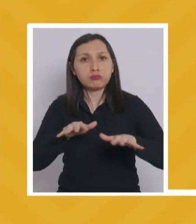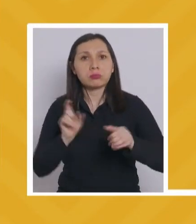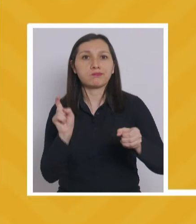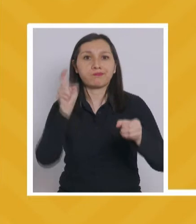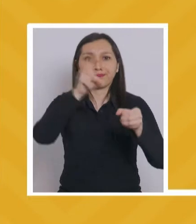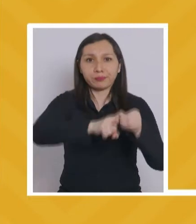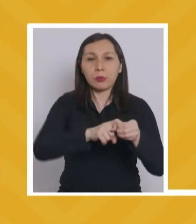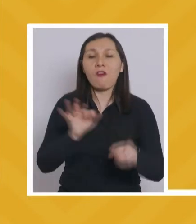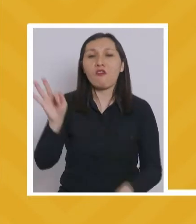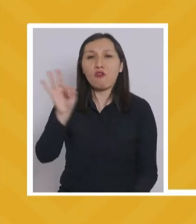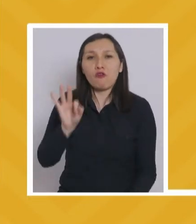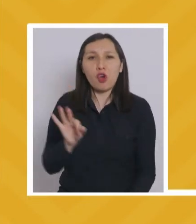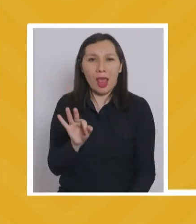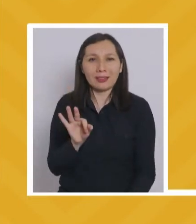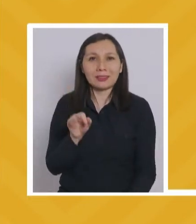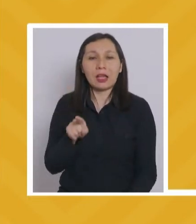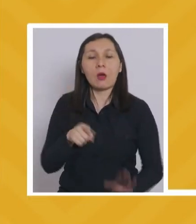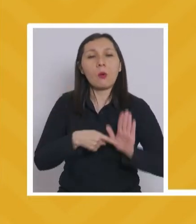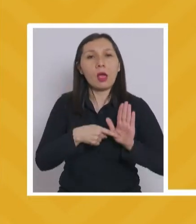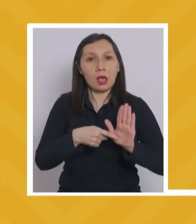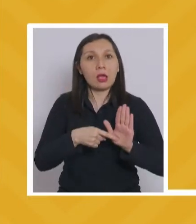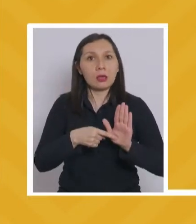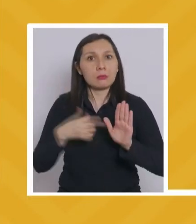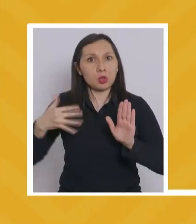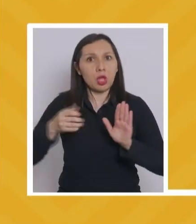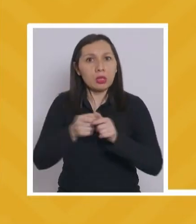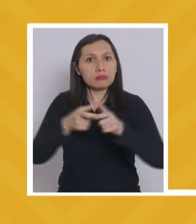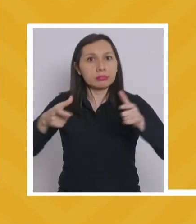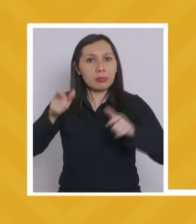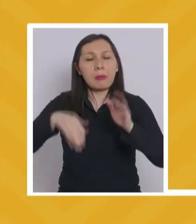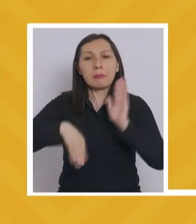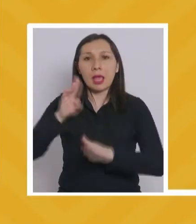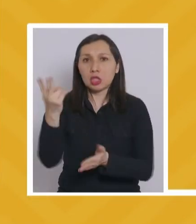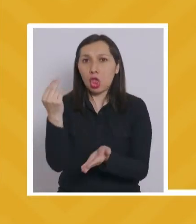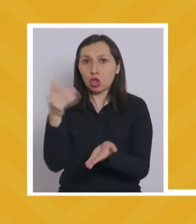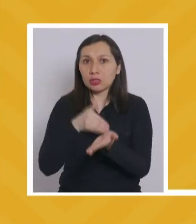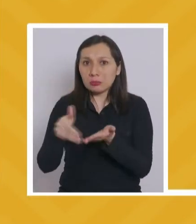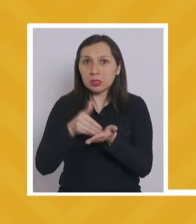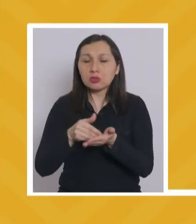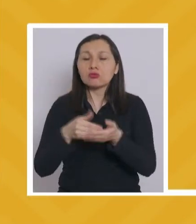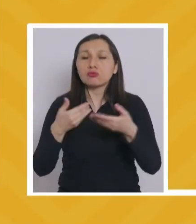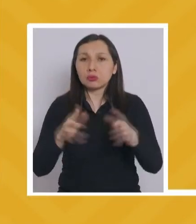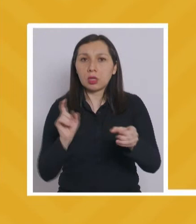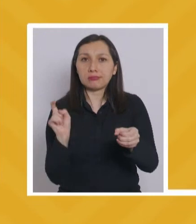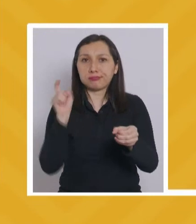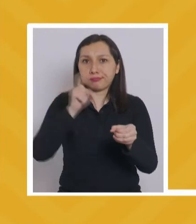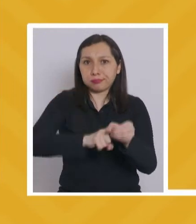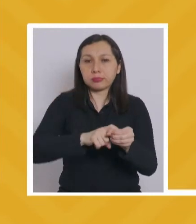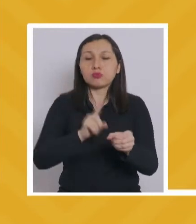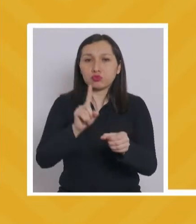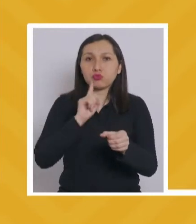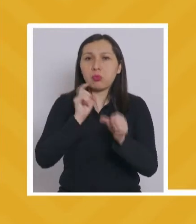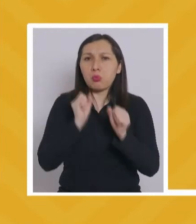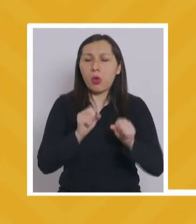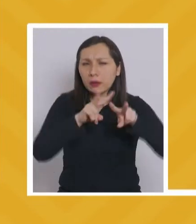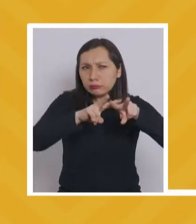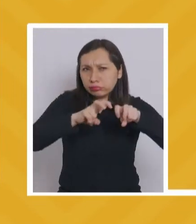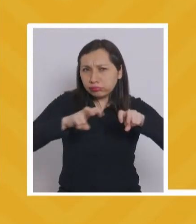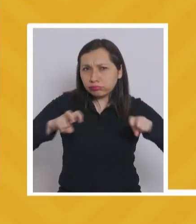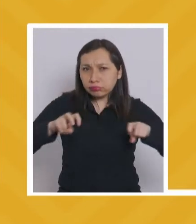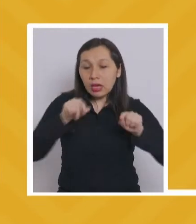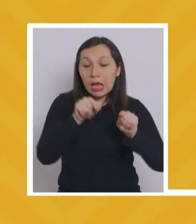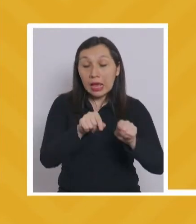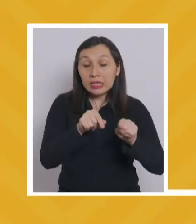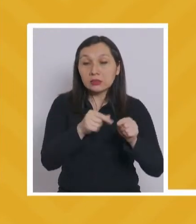it. It includes a cohort of affiliates of the public health insurance system, FONASA. We have more than